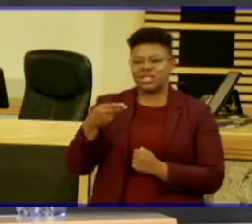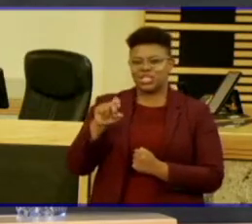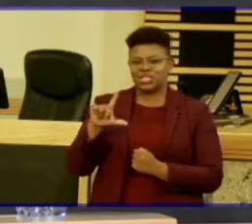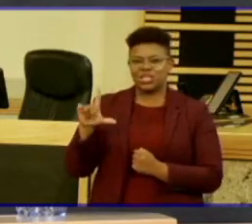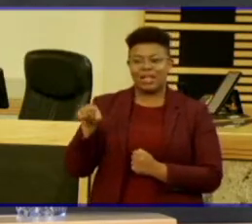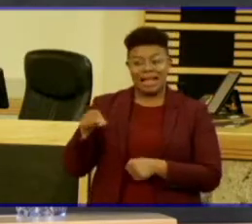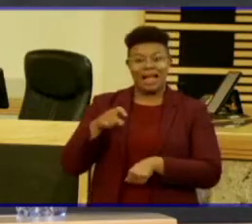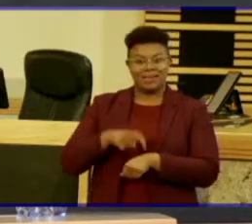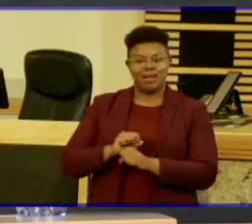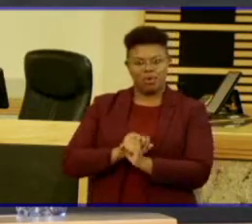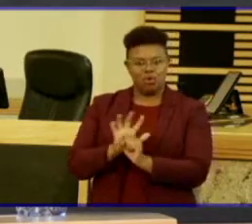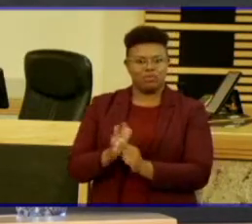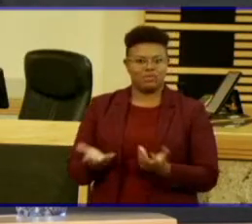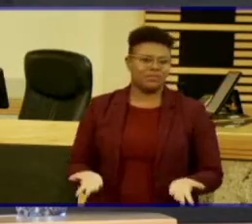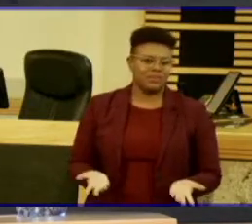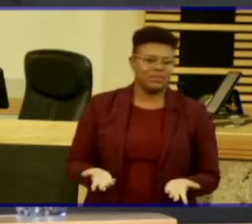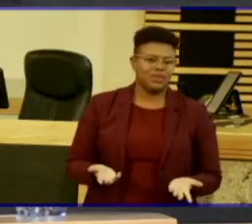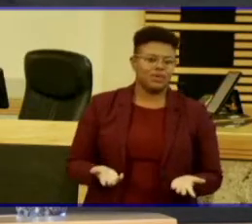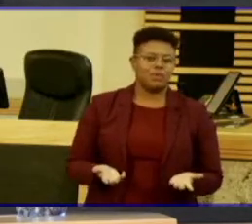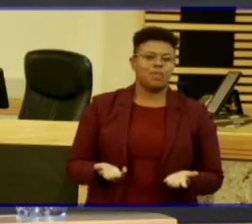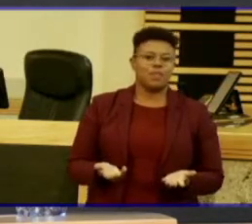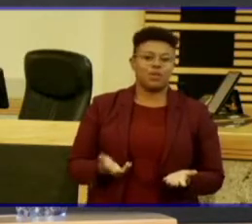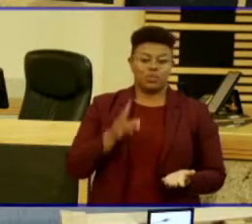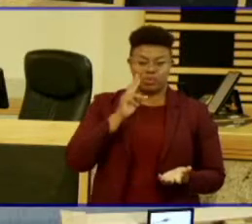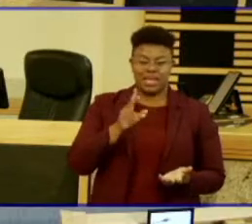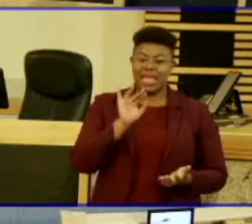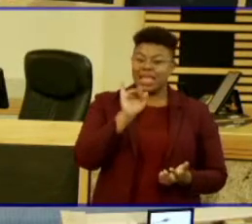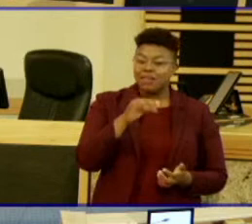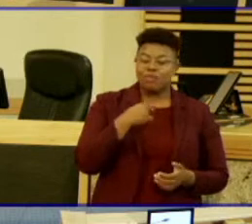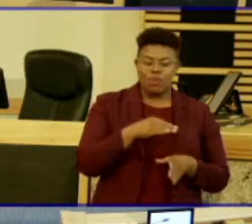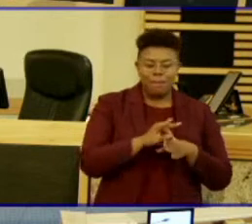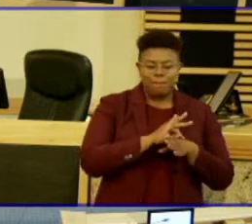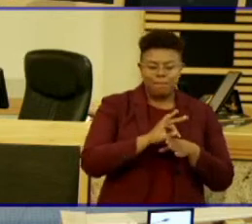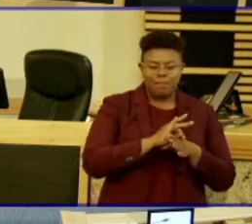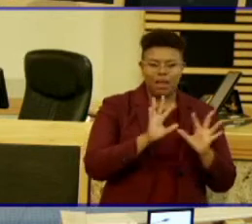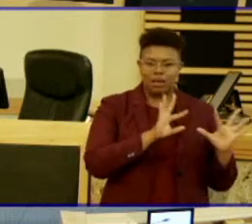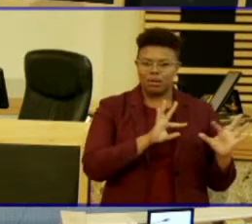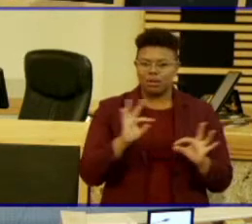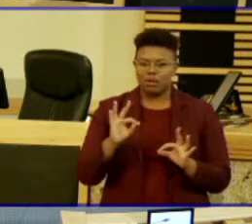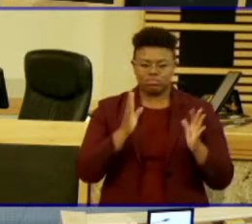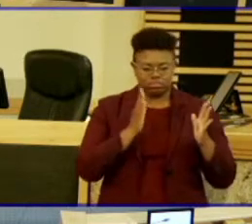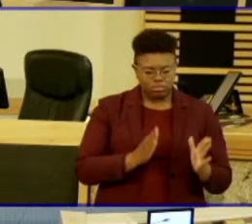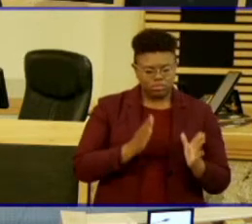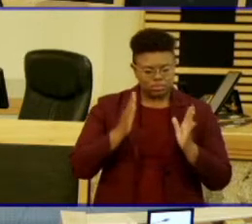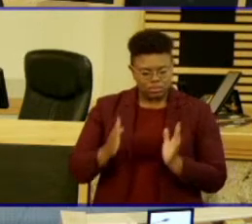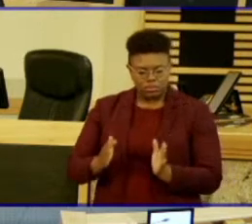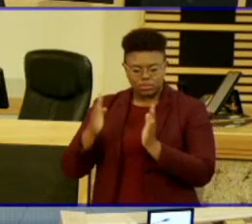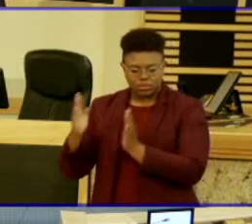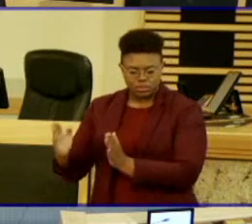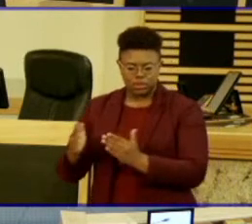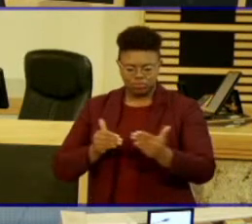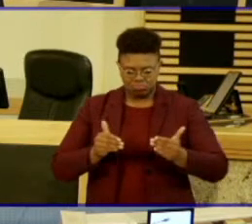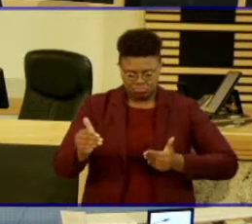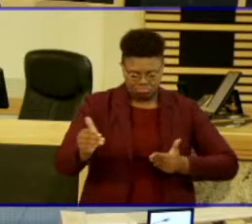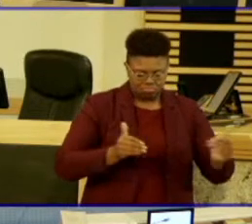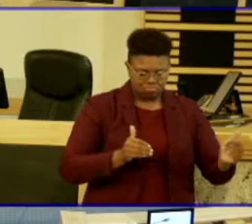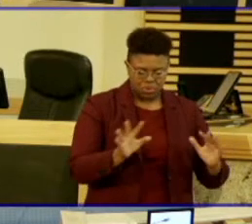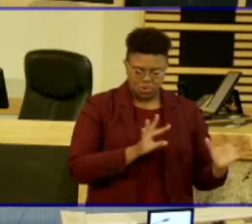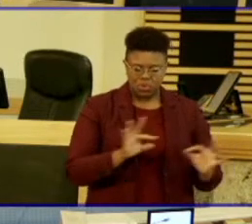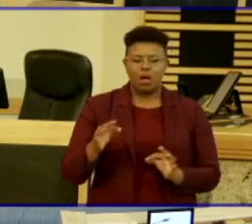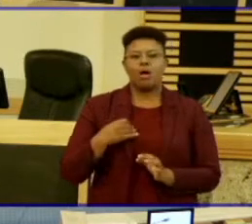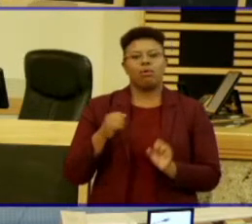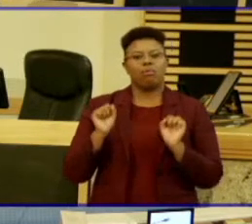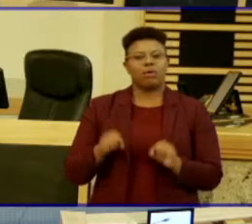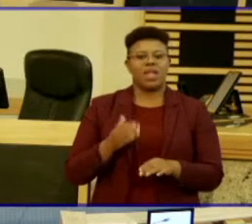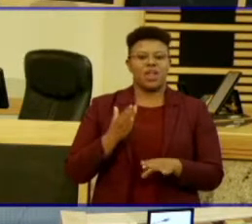ngexesha le-COVID. Iyabonakalisa into yokokuba xa sicwangcise kakuhle izinto sizibeke kakuhle ngendlela efanelekileyo, we will be